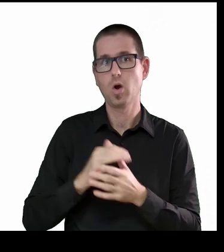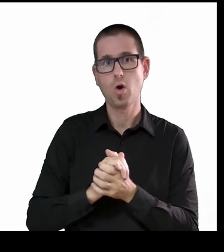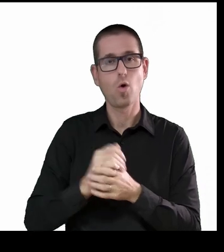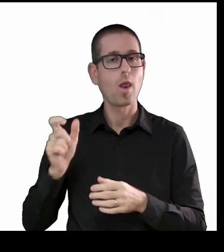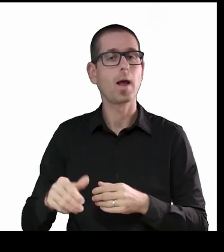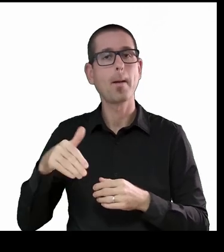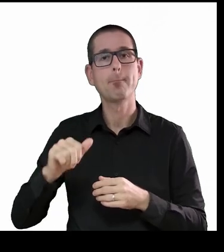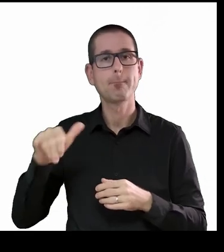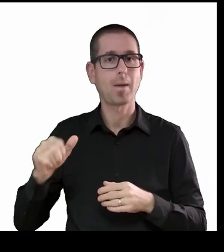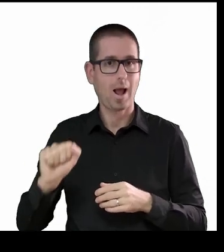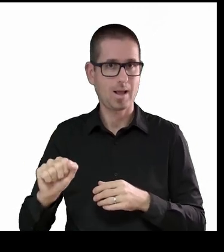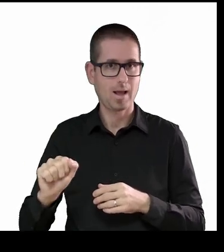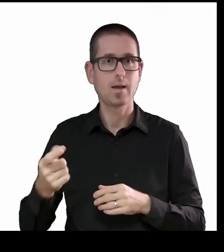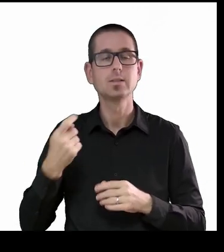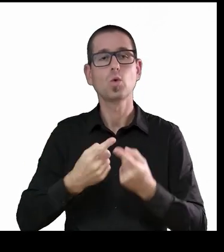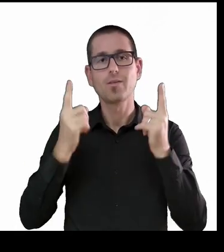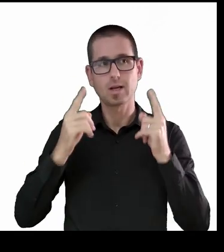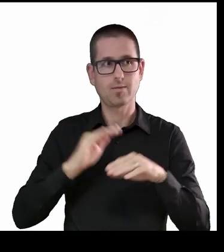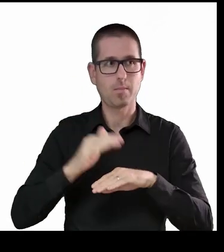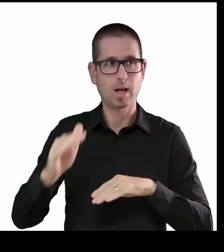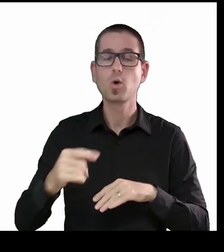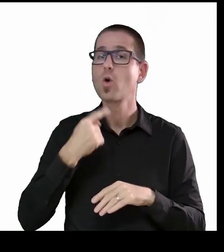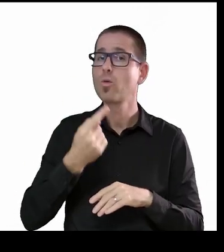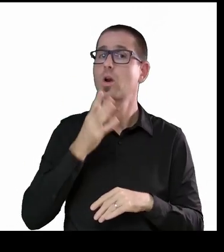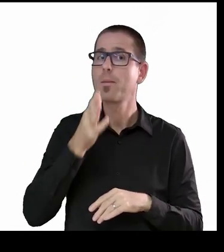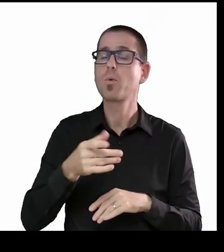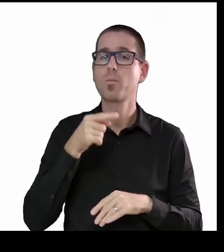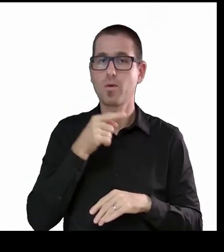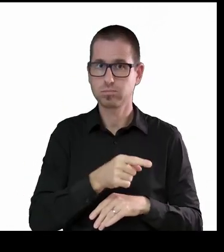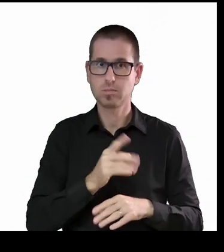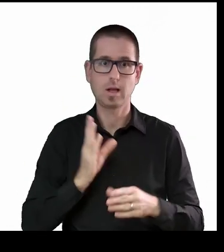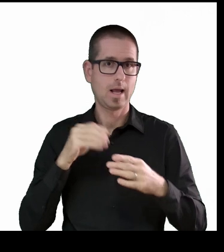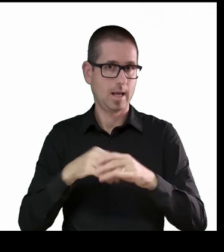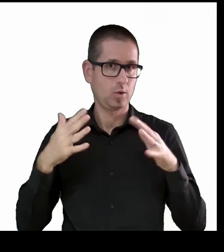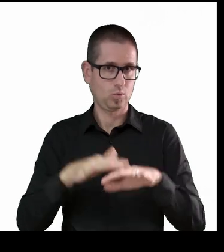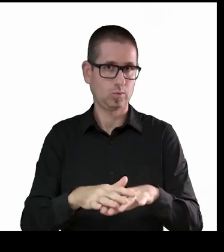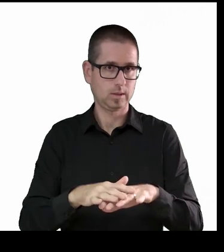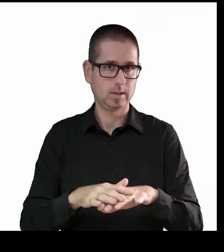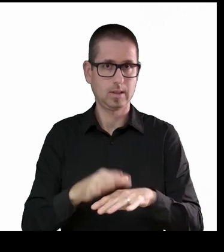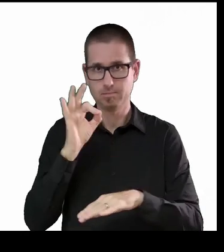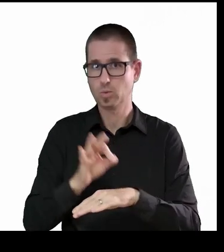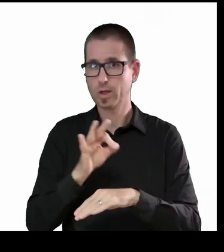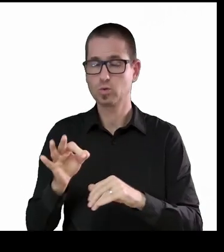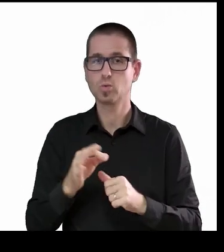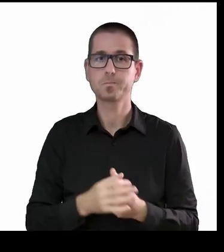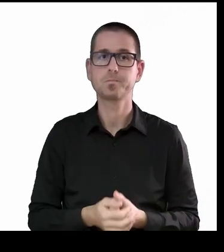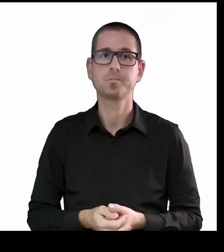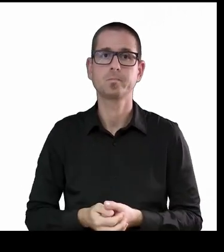from University of Maribor. So talking about this Set for Inclusion project.